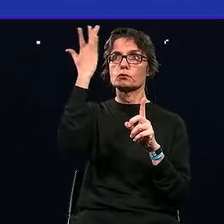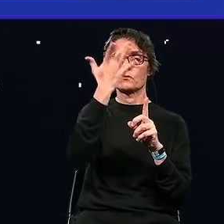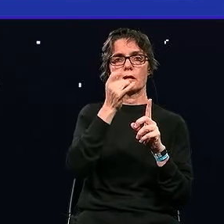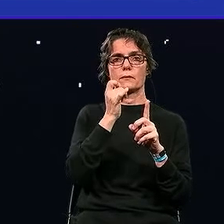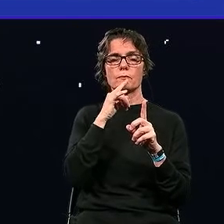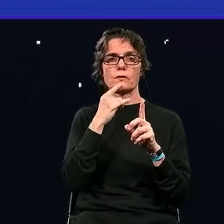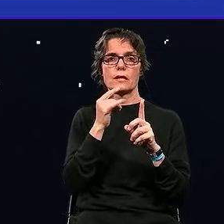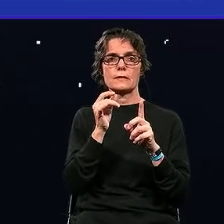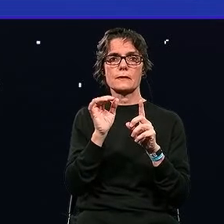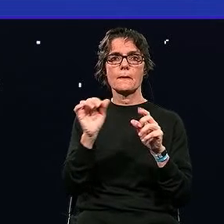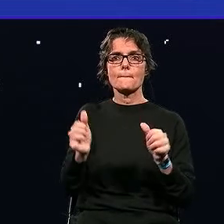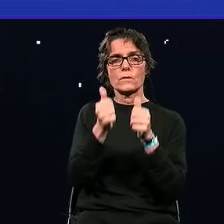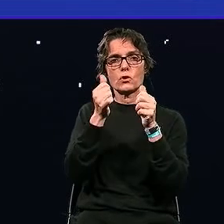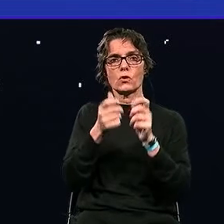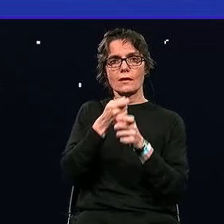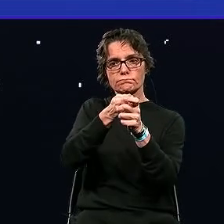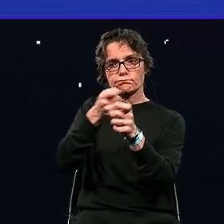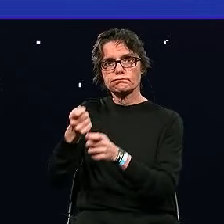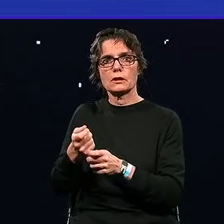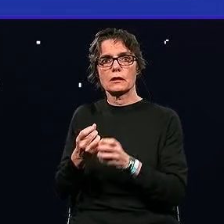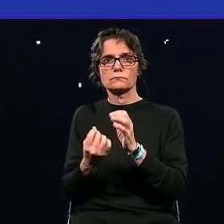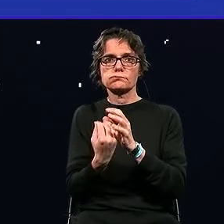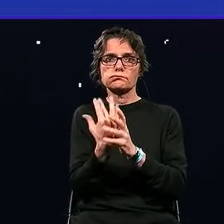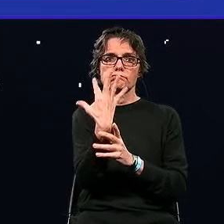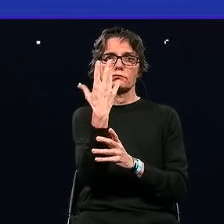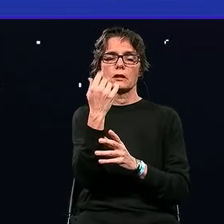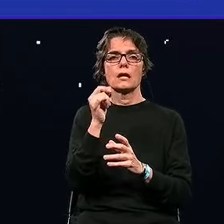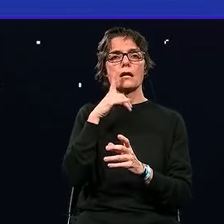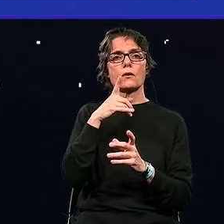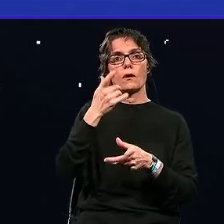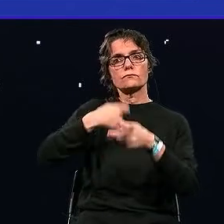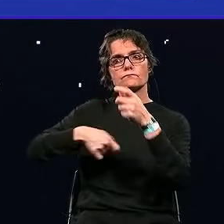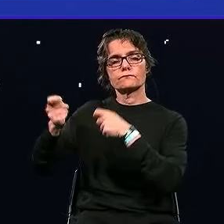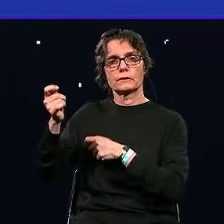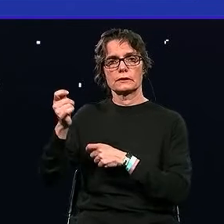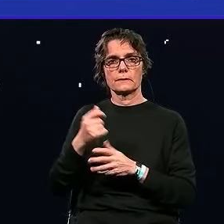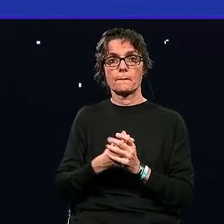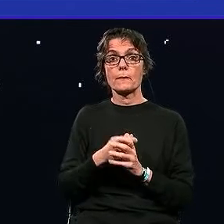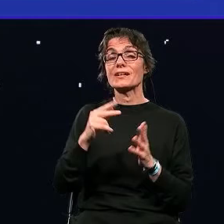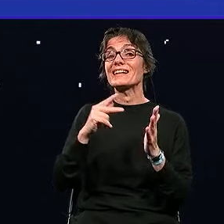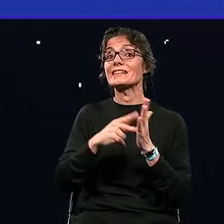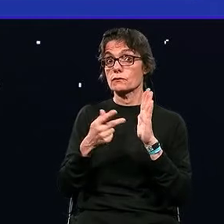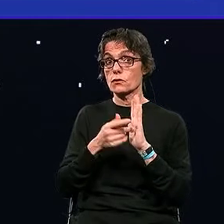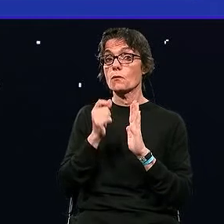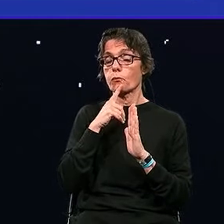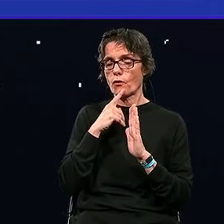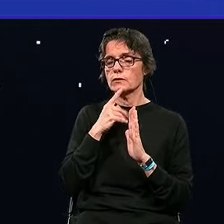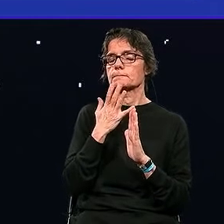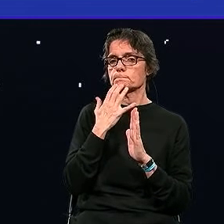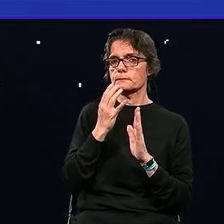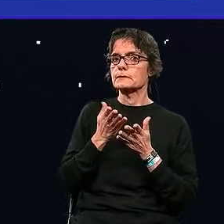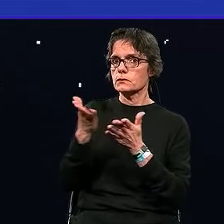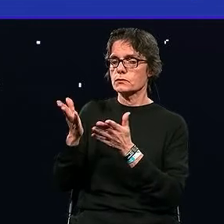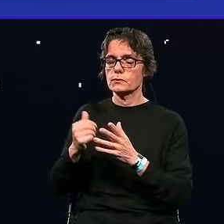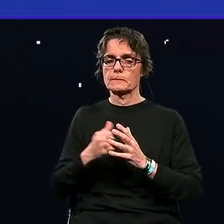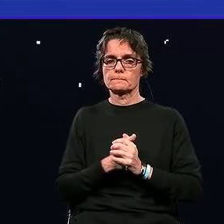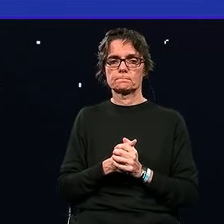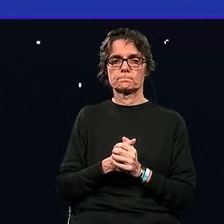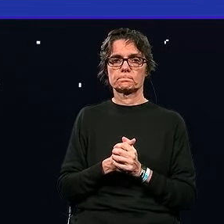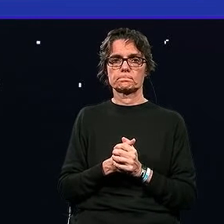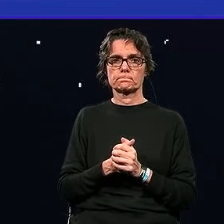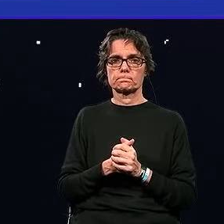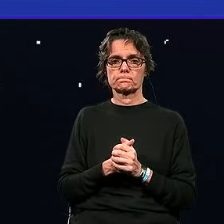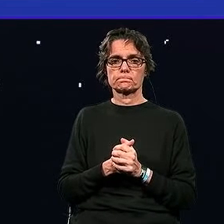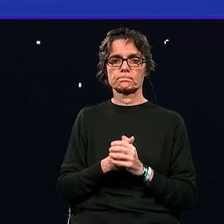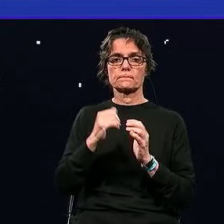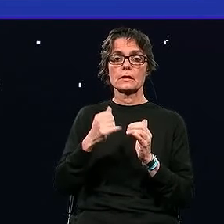crops. They can optimize when they harvest and when they take them to the market. So technology can make an enormous difference. I won't talk about